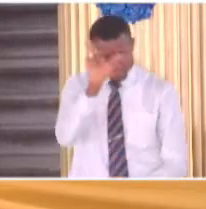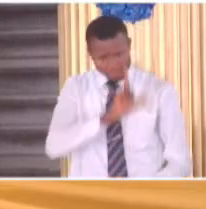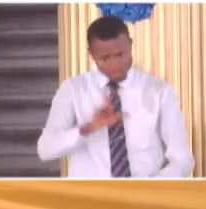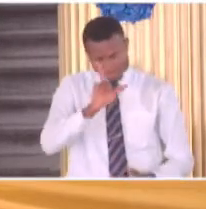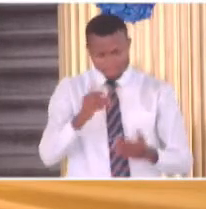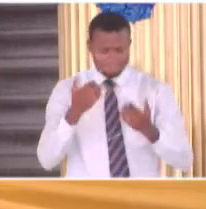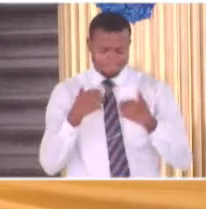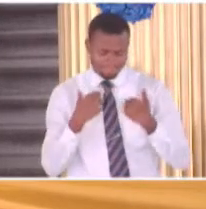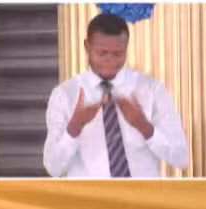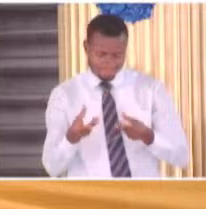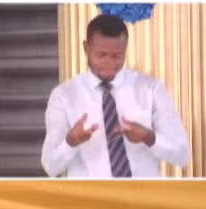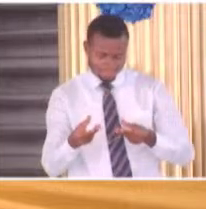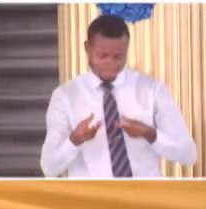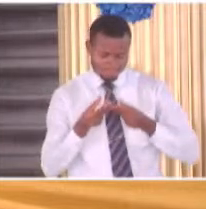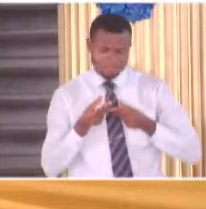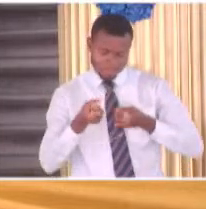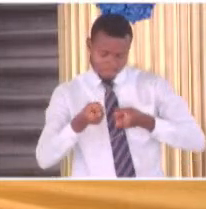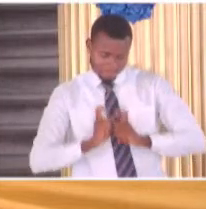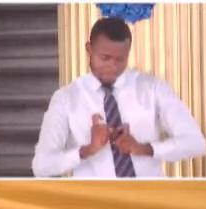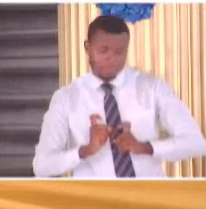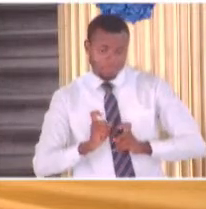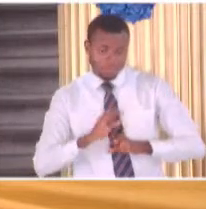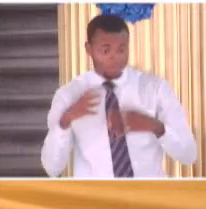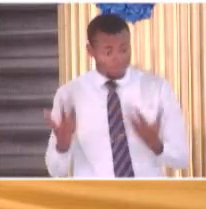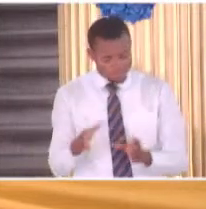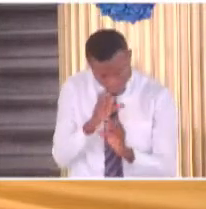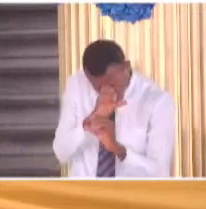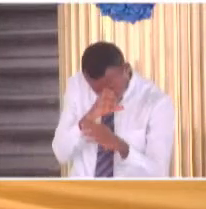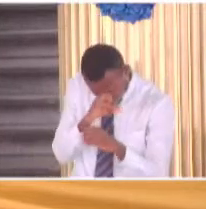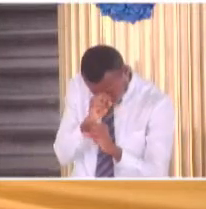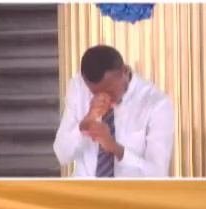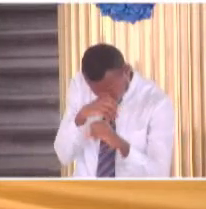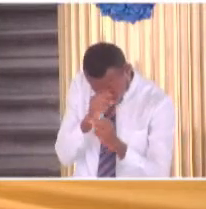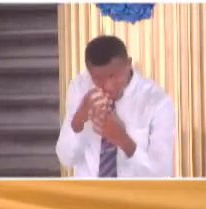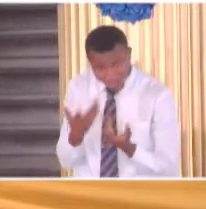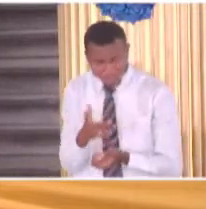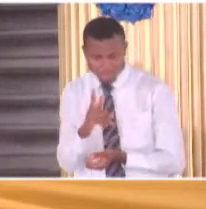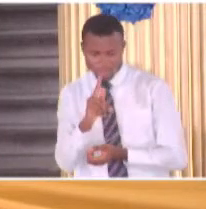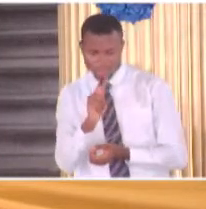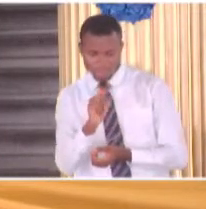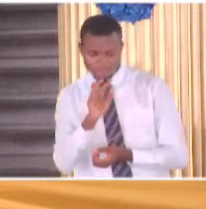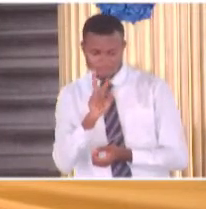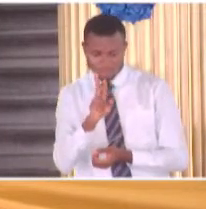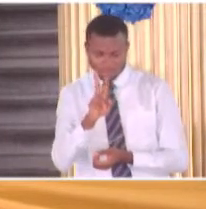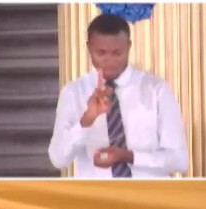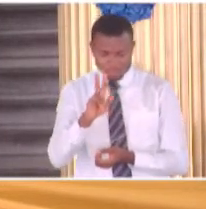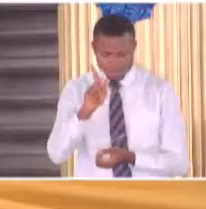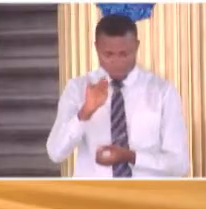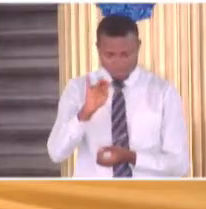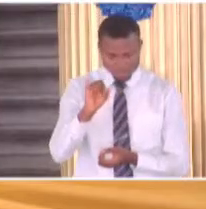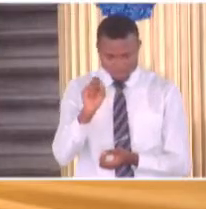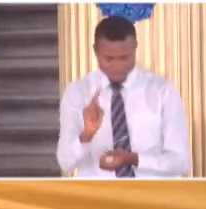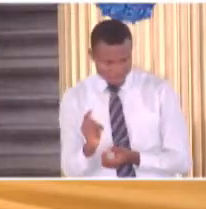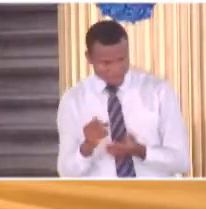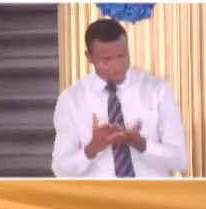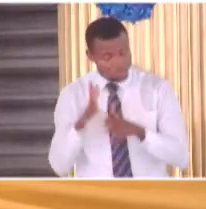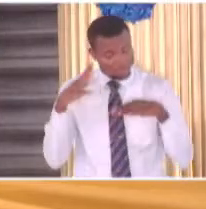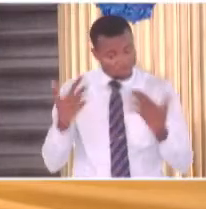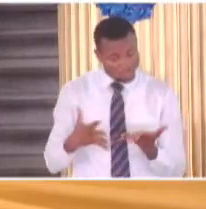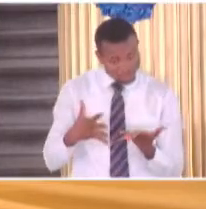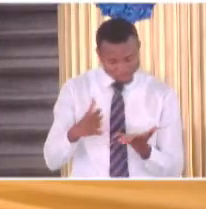donation of microscopes from the Turkish ambassador to Ghana. through a student-led initiative.